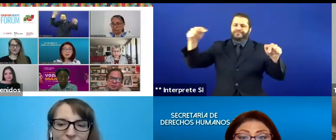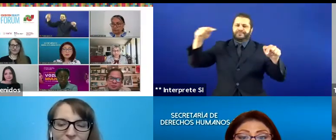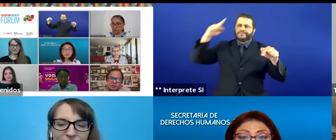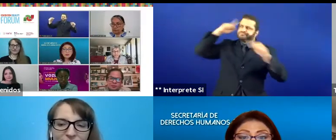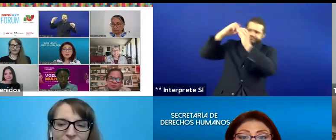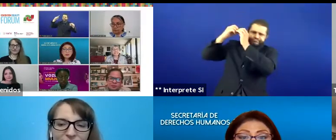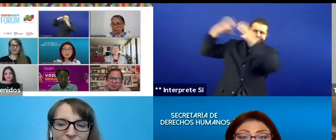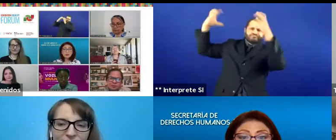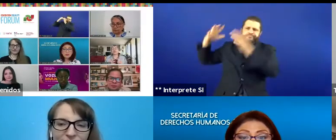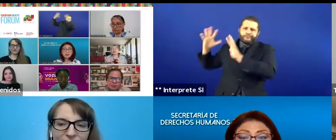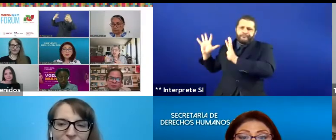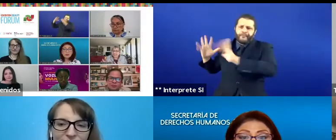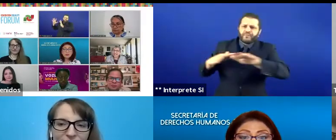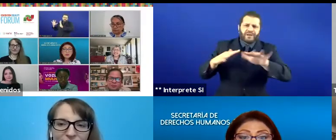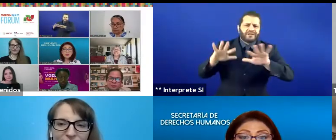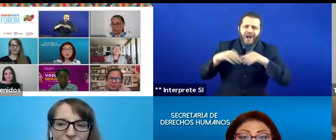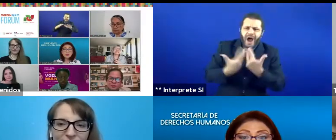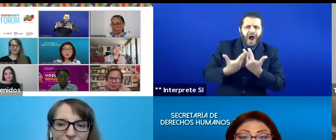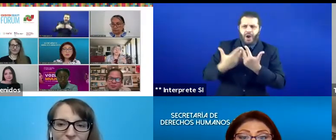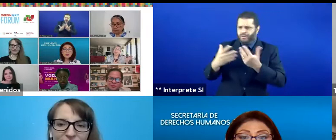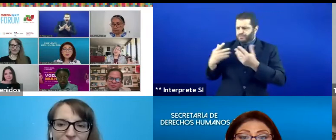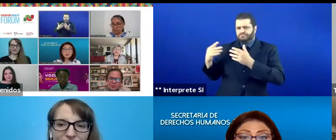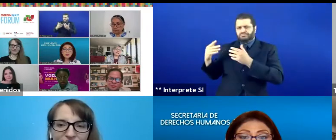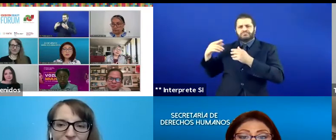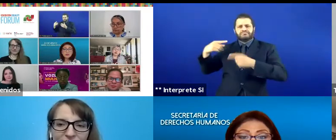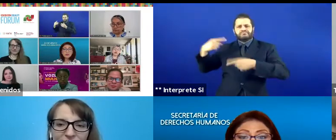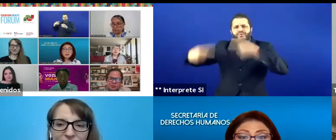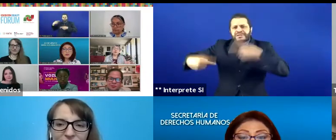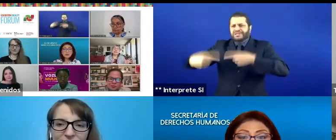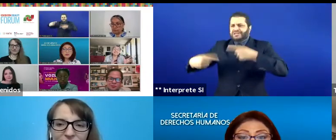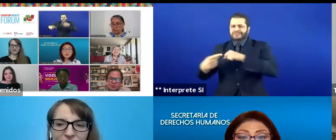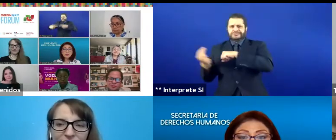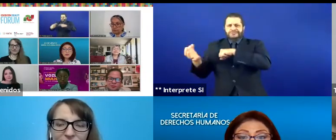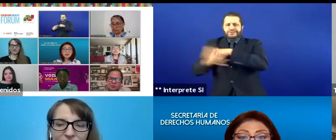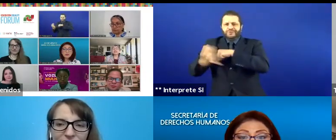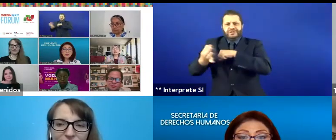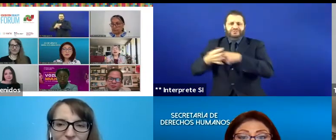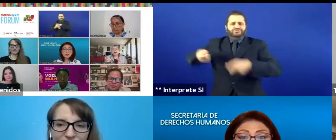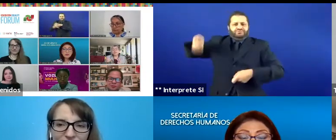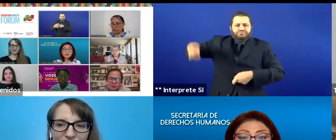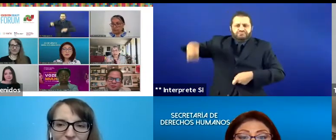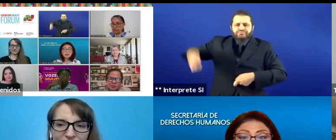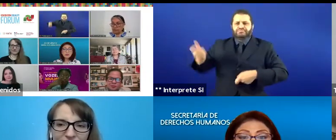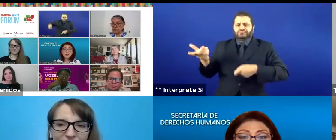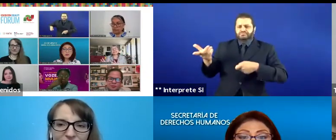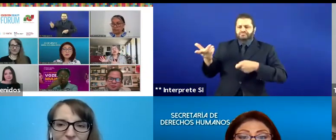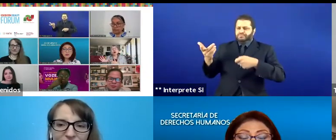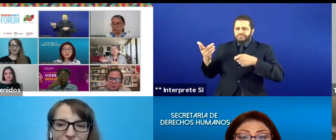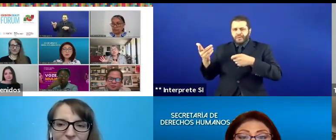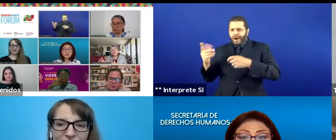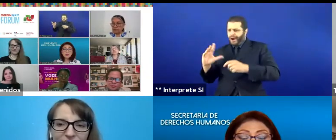with journalists, with art activists, with different aspects